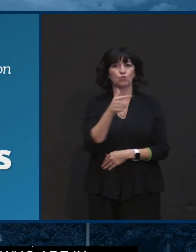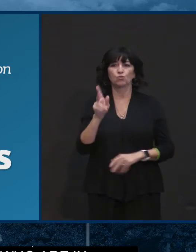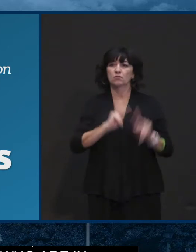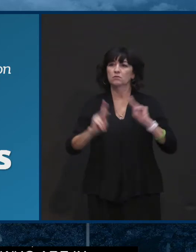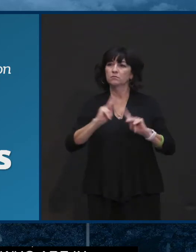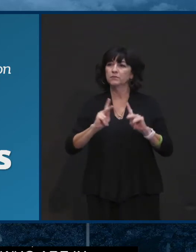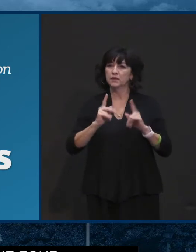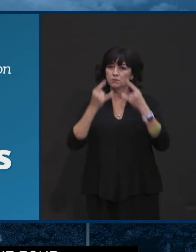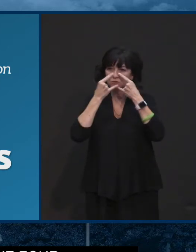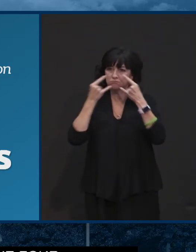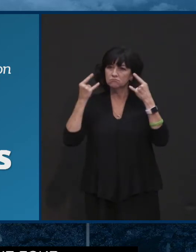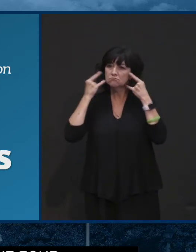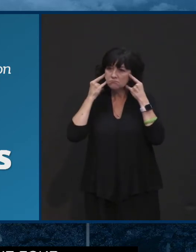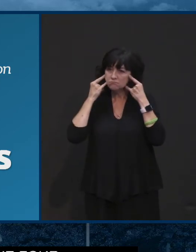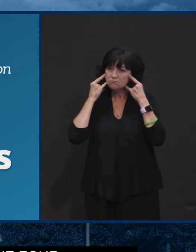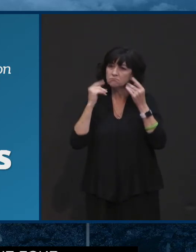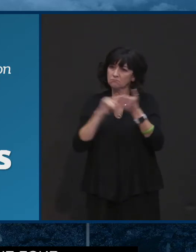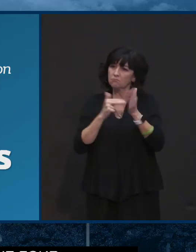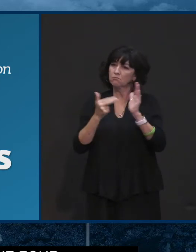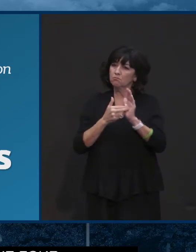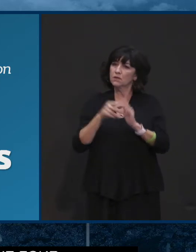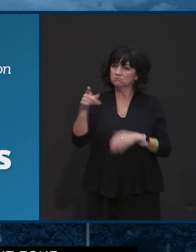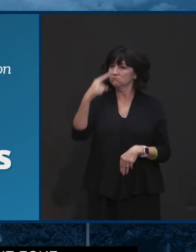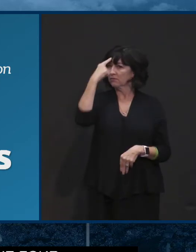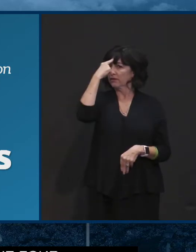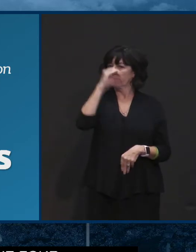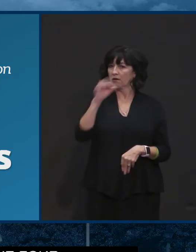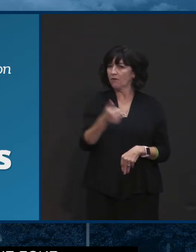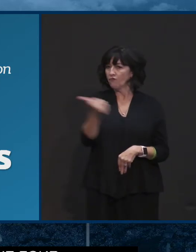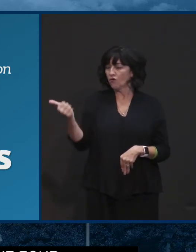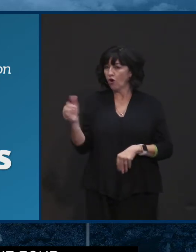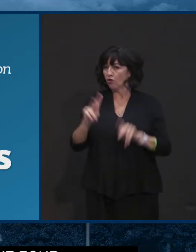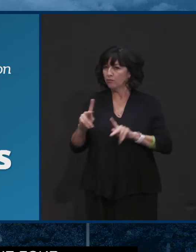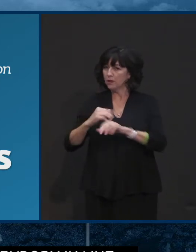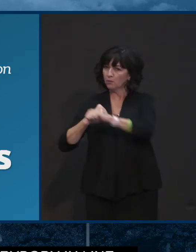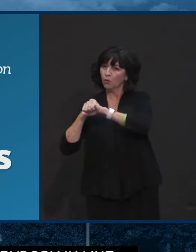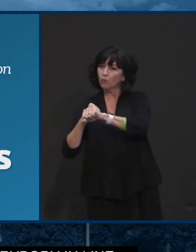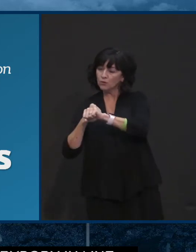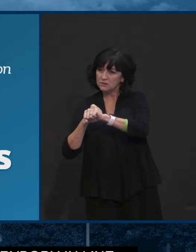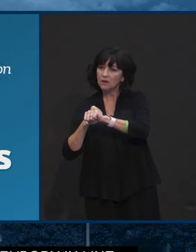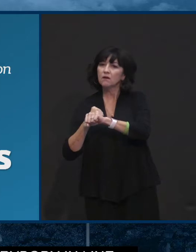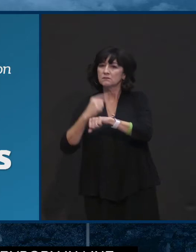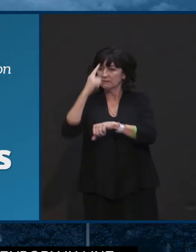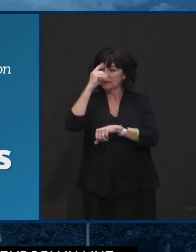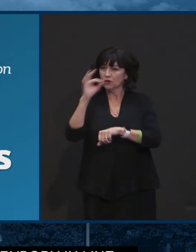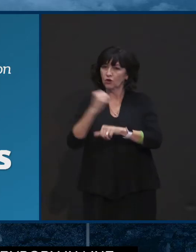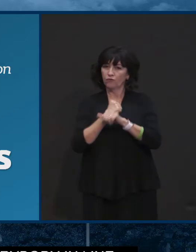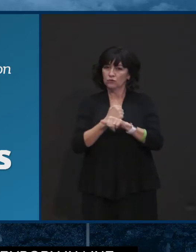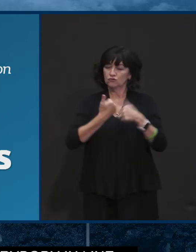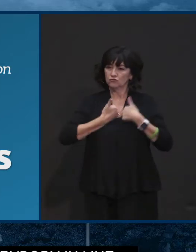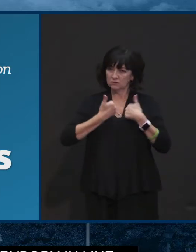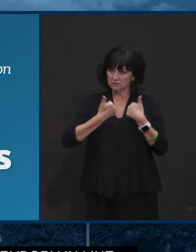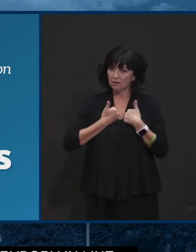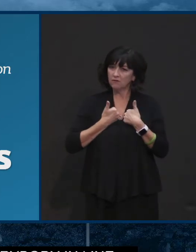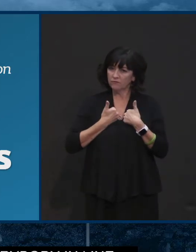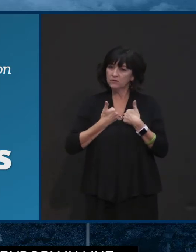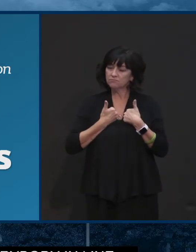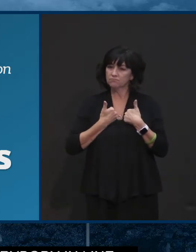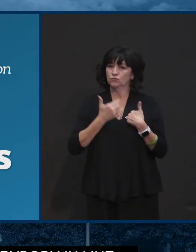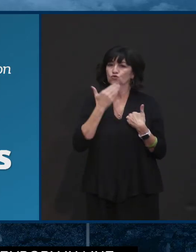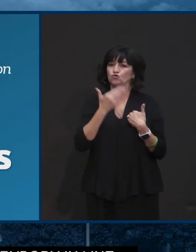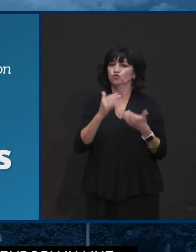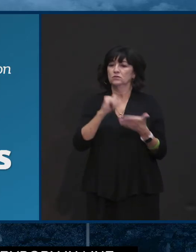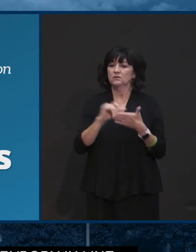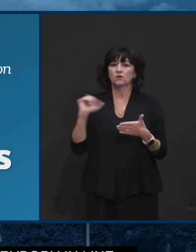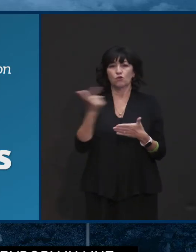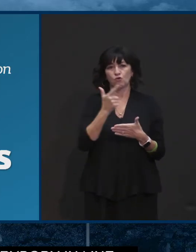wearing a face mask, and so they were thinking about others in line. They were thinking about the poll workers that were in the polls, and we just want to thank